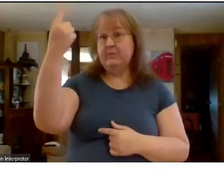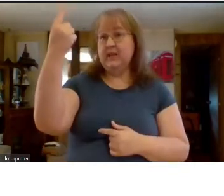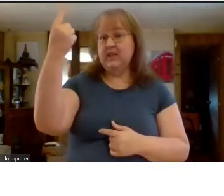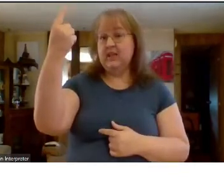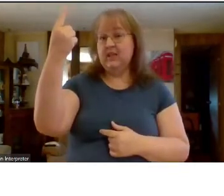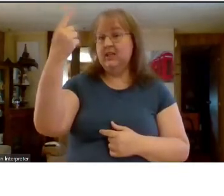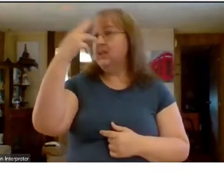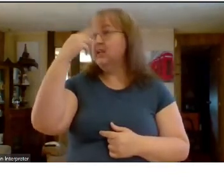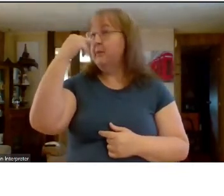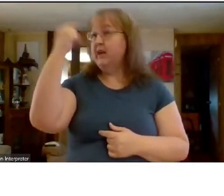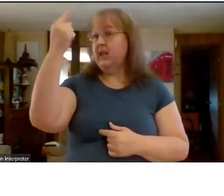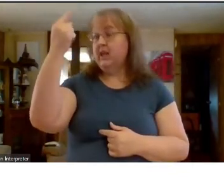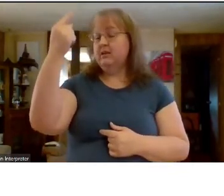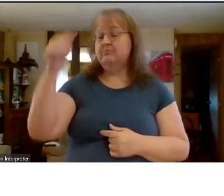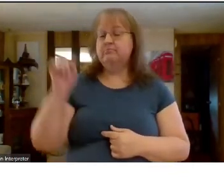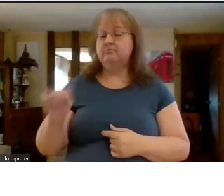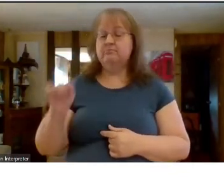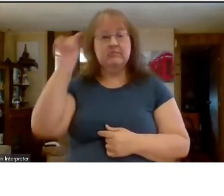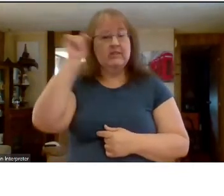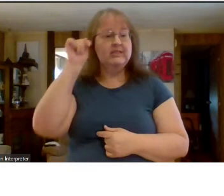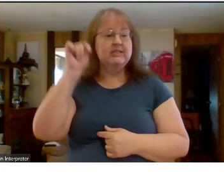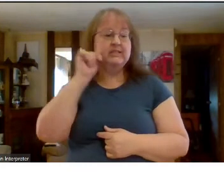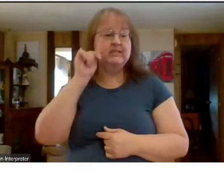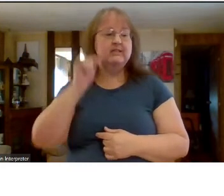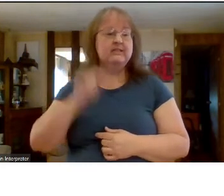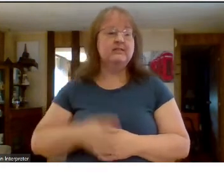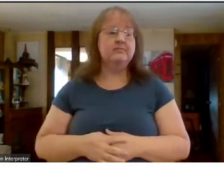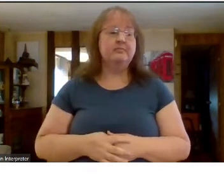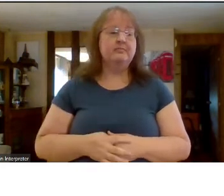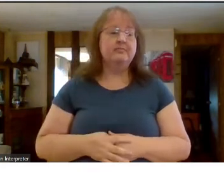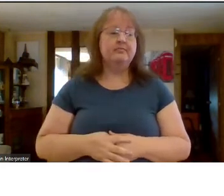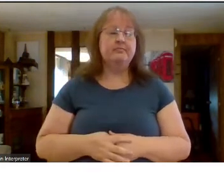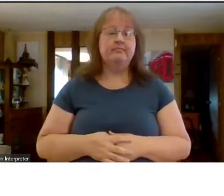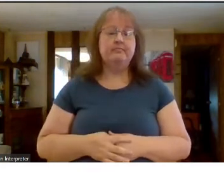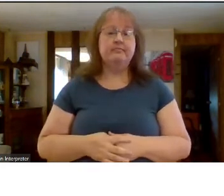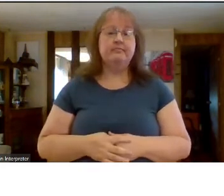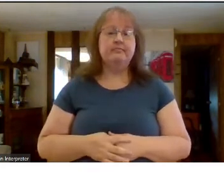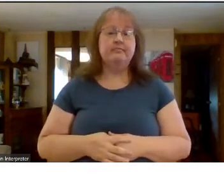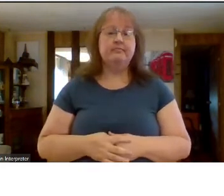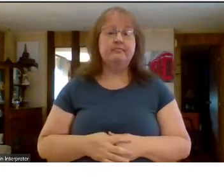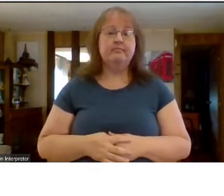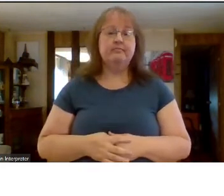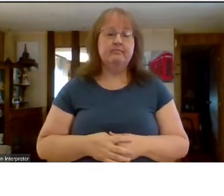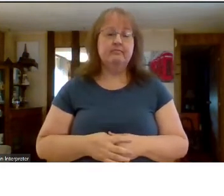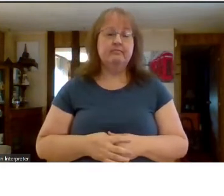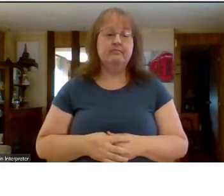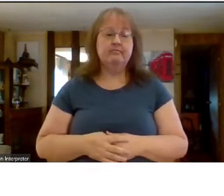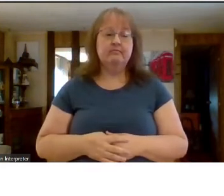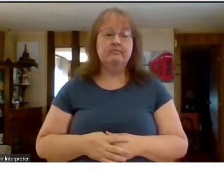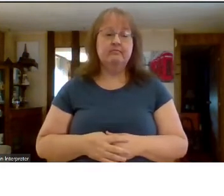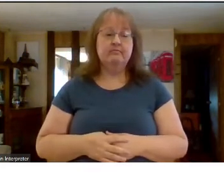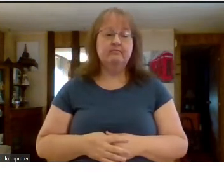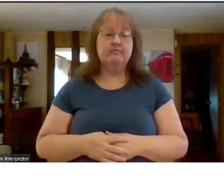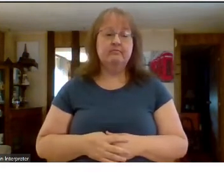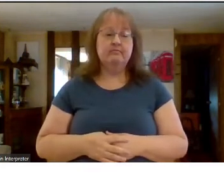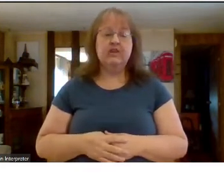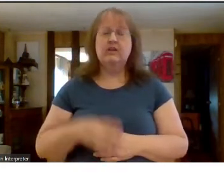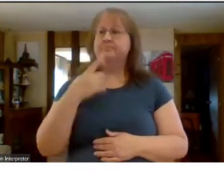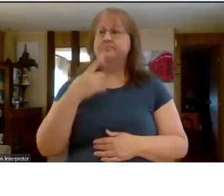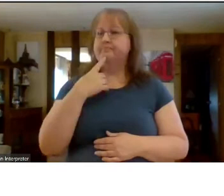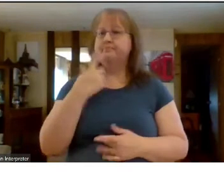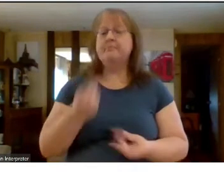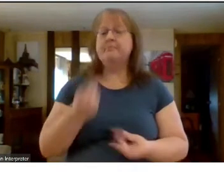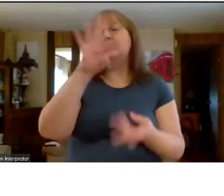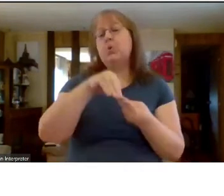equals something comedy over teens. So let's see. Okay, so 78